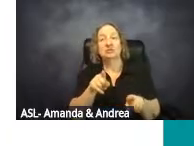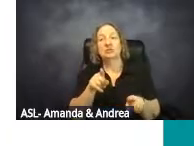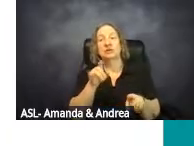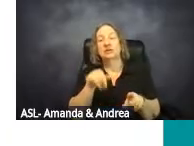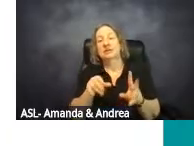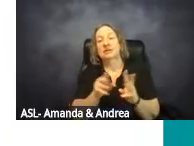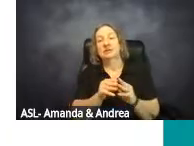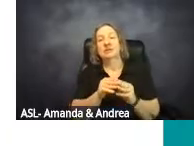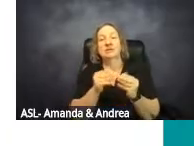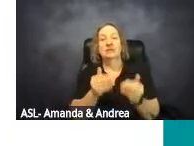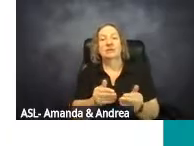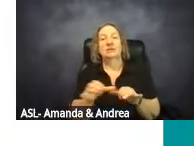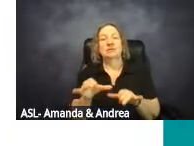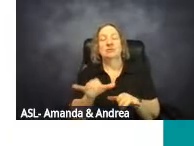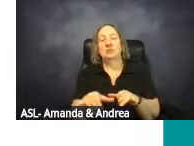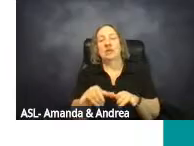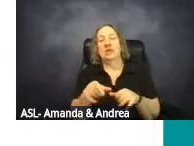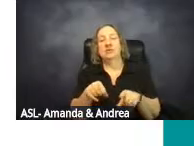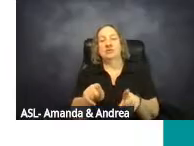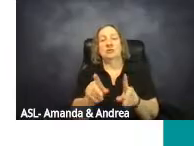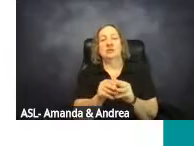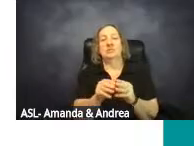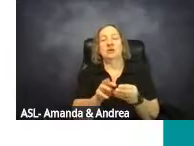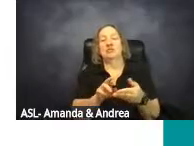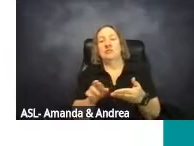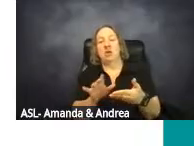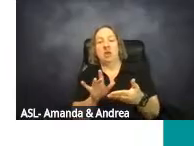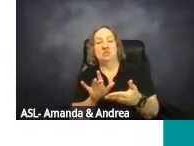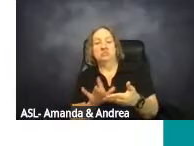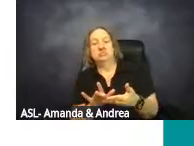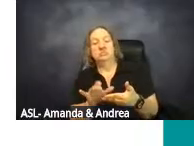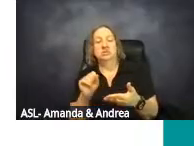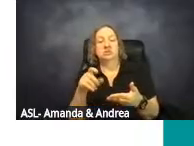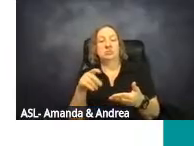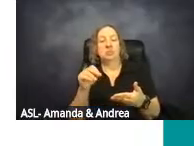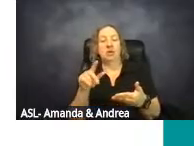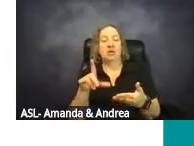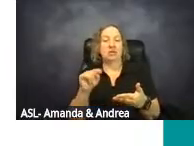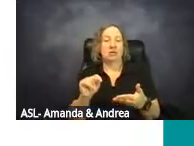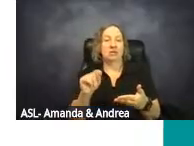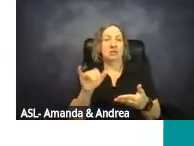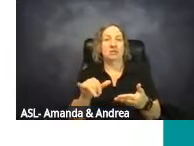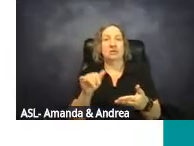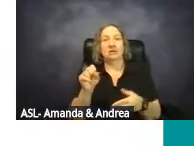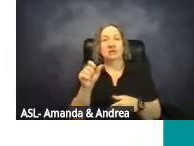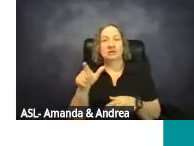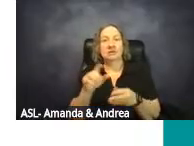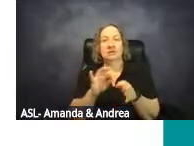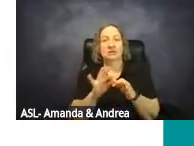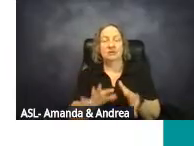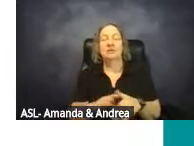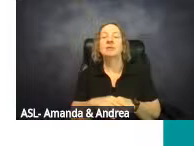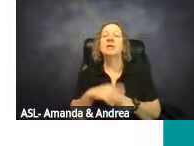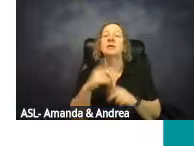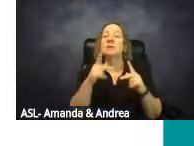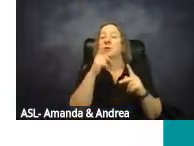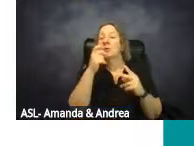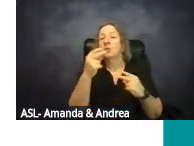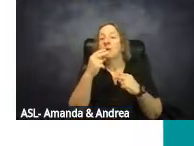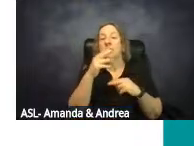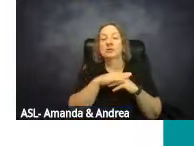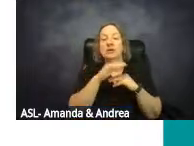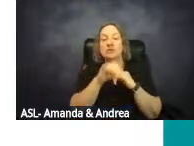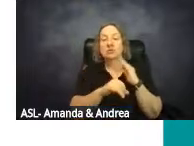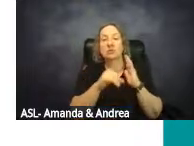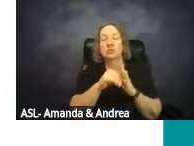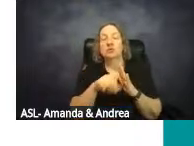of right-clicking and spotlighting the ASL interpreter. For those watching on YouTube, when we screen